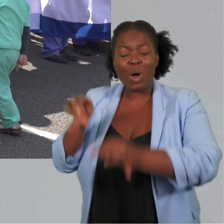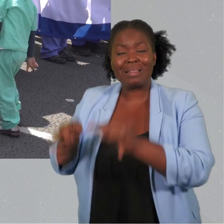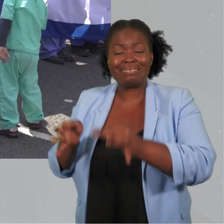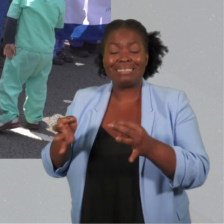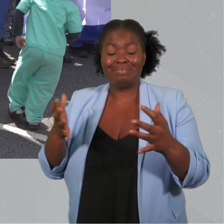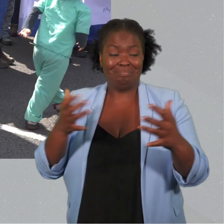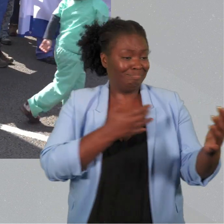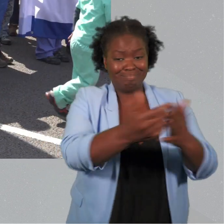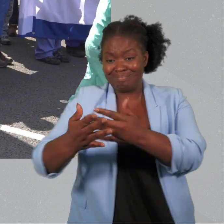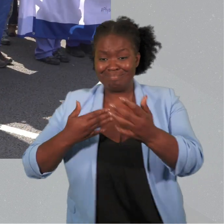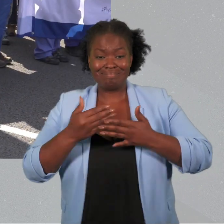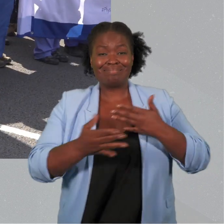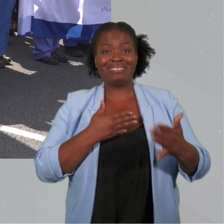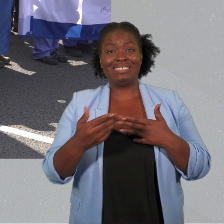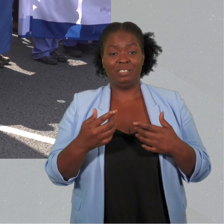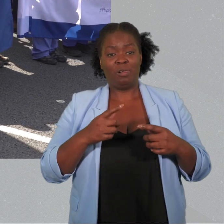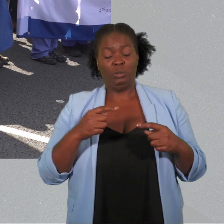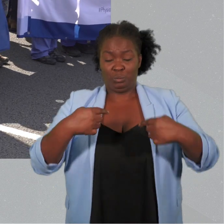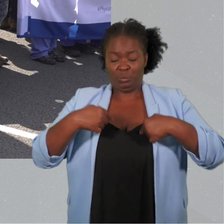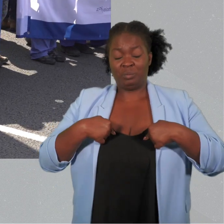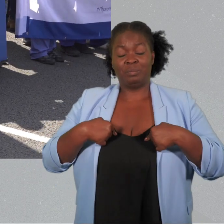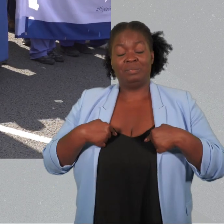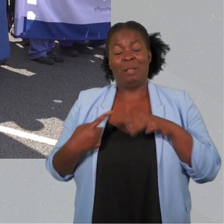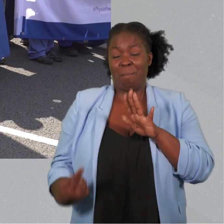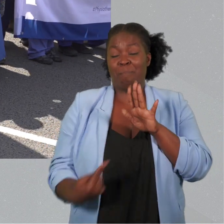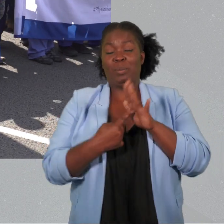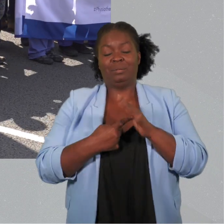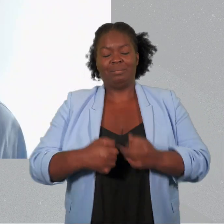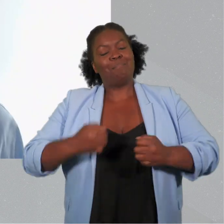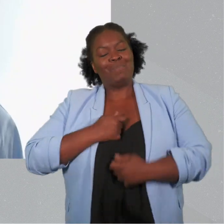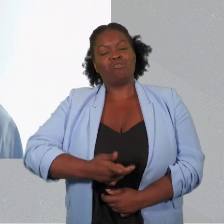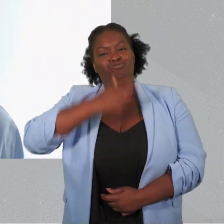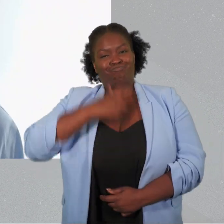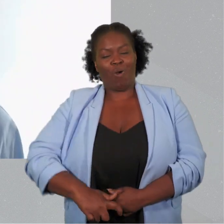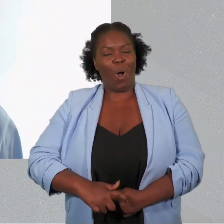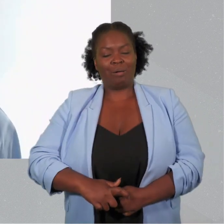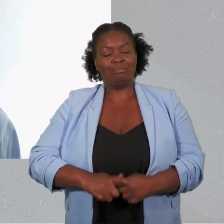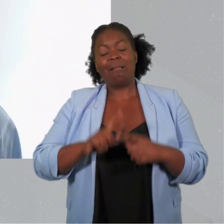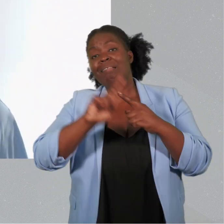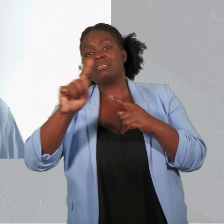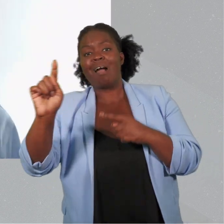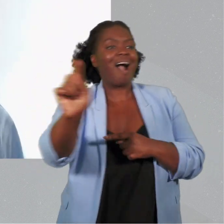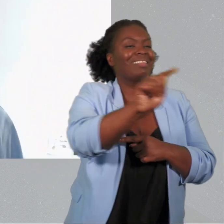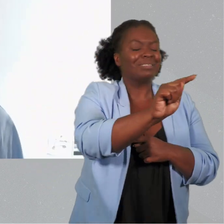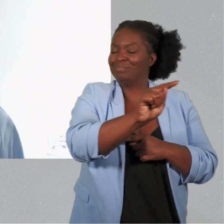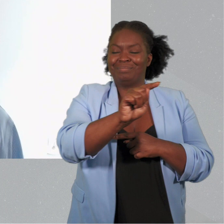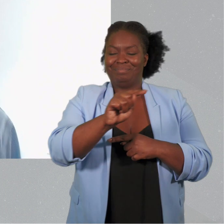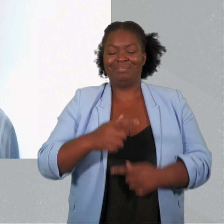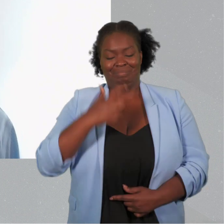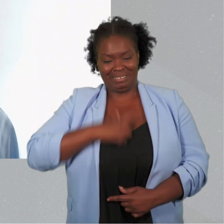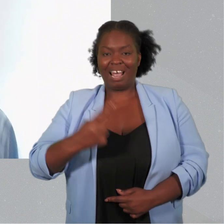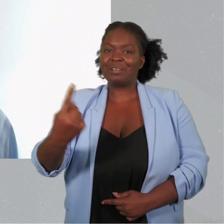Any one of those actions, it's all about what we do at 9am tomorrow morning. It's not about 2040, it's not about 2050. It's about that